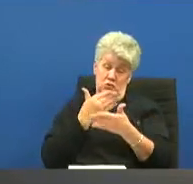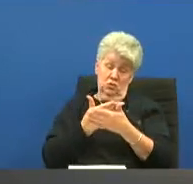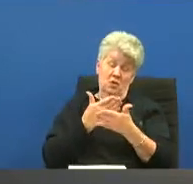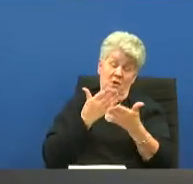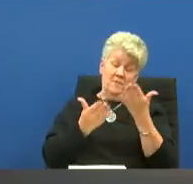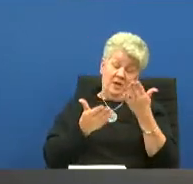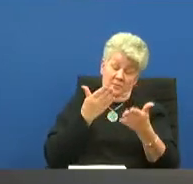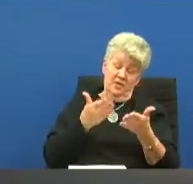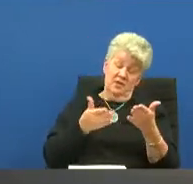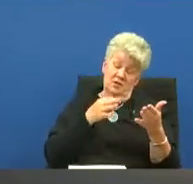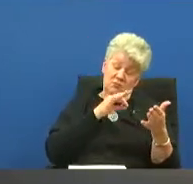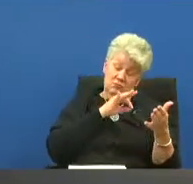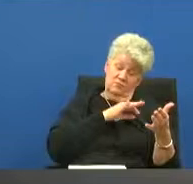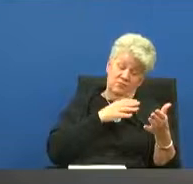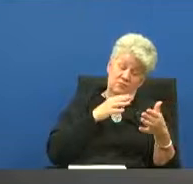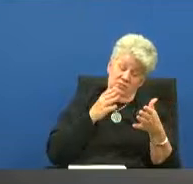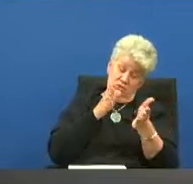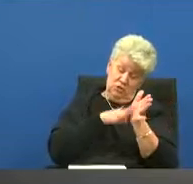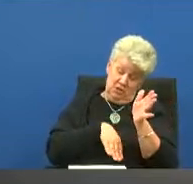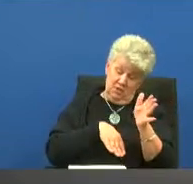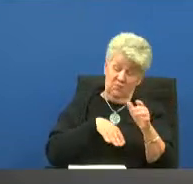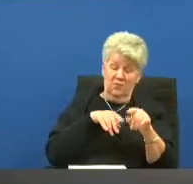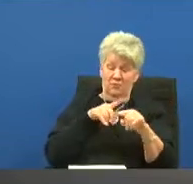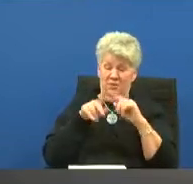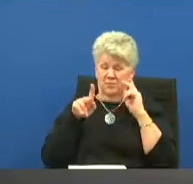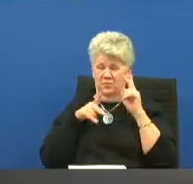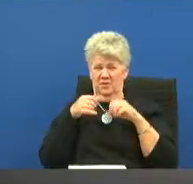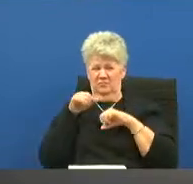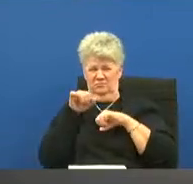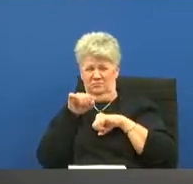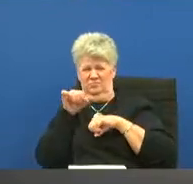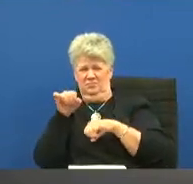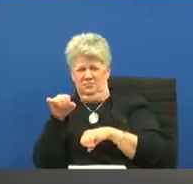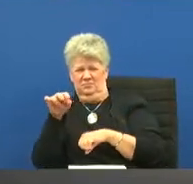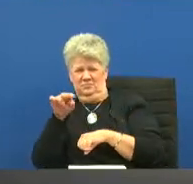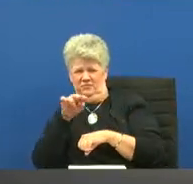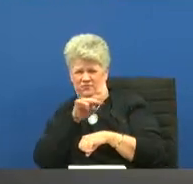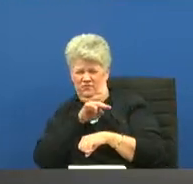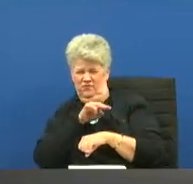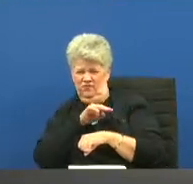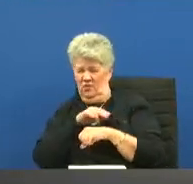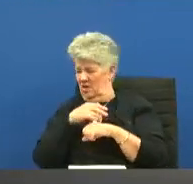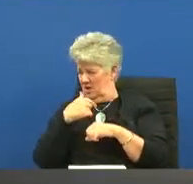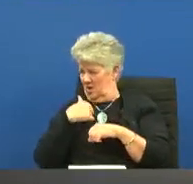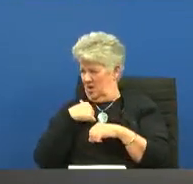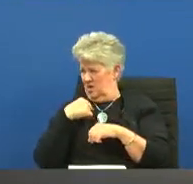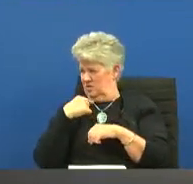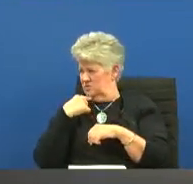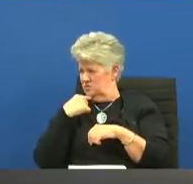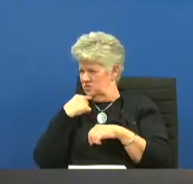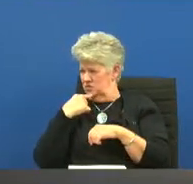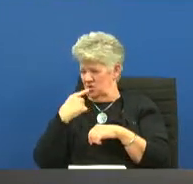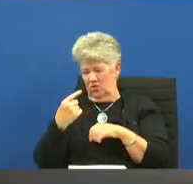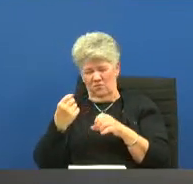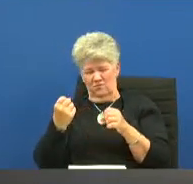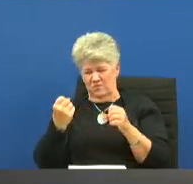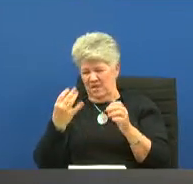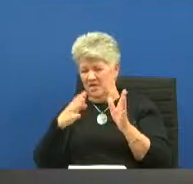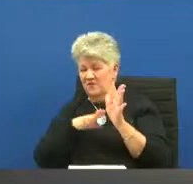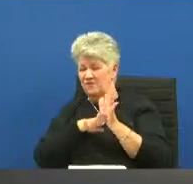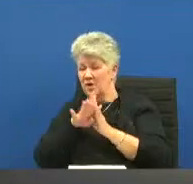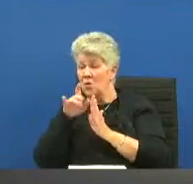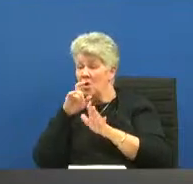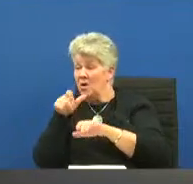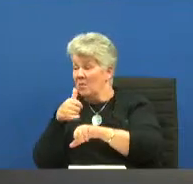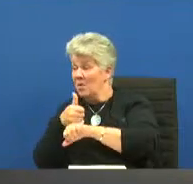housing. And so even when people come into my district, I've turned down, you can talk to Ryan, I've turned down a number of developers that wanted to